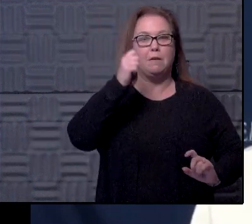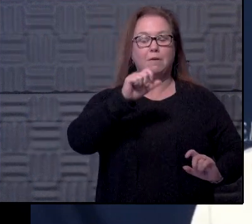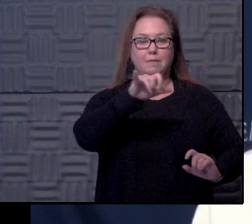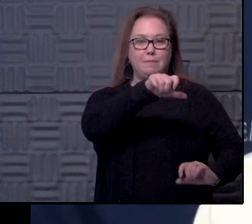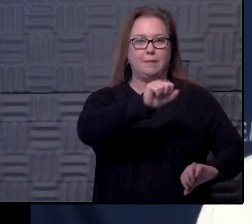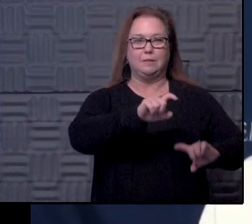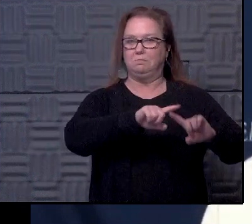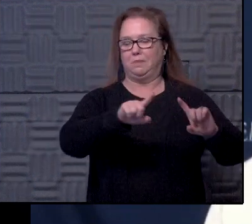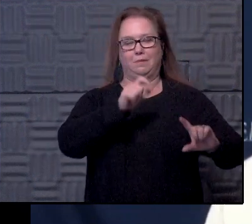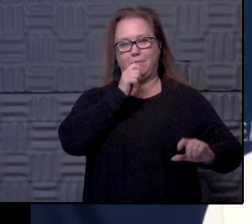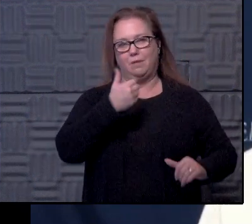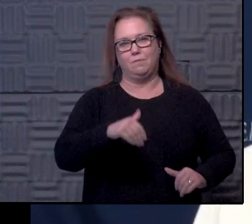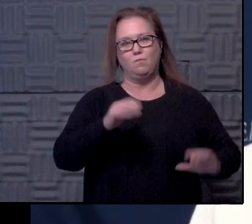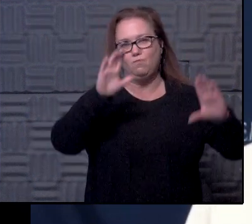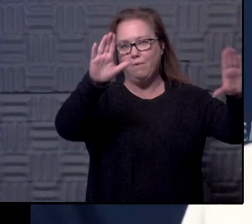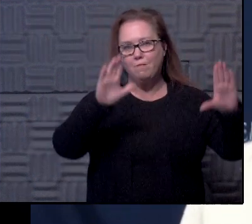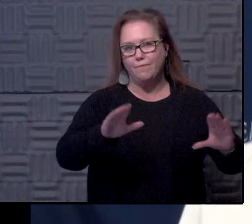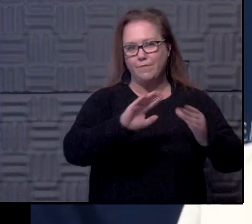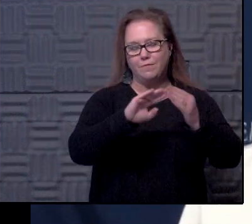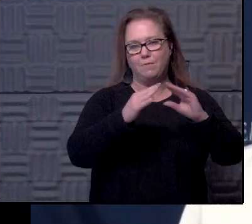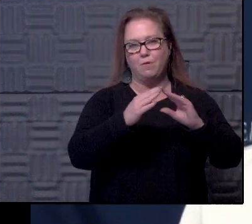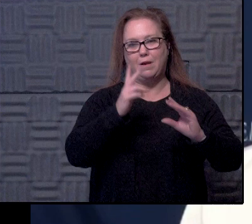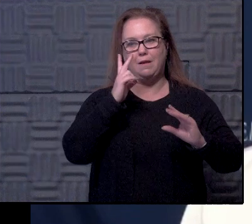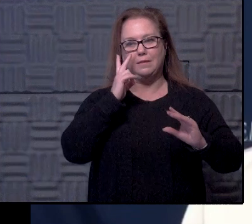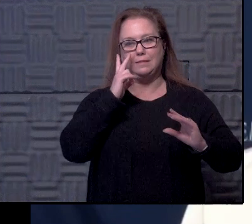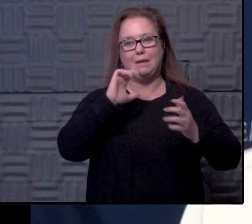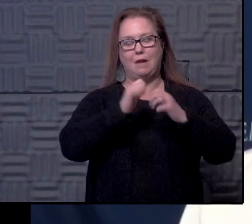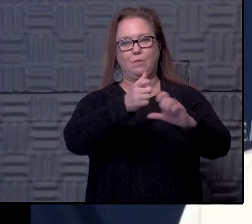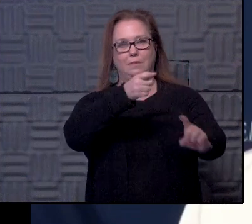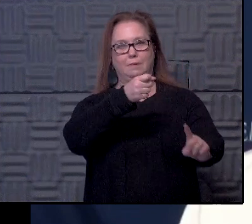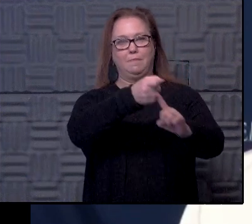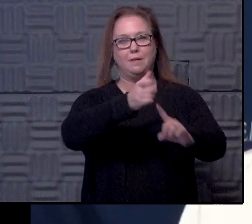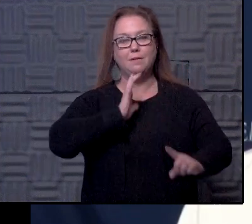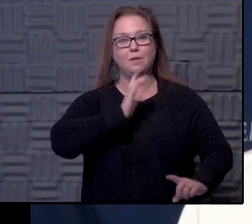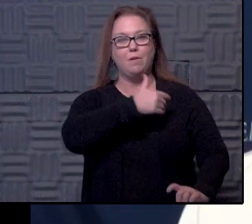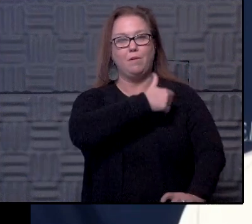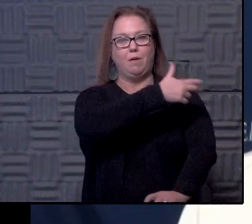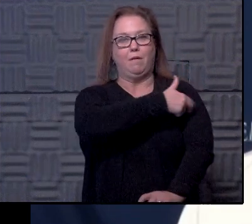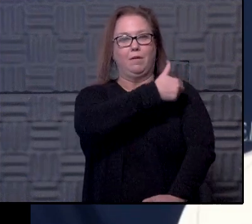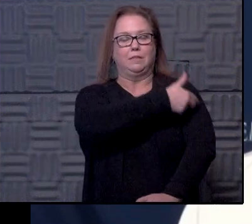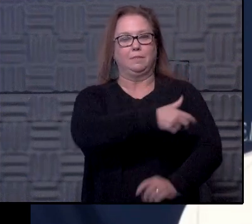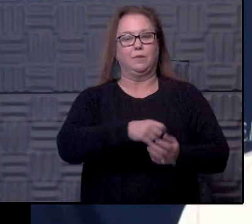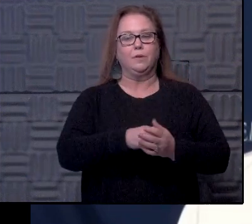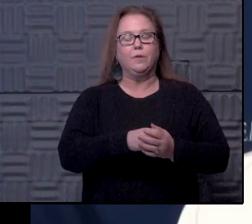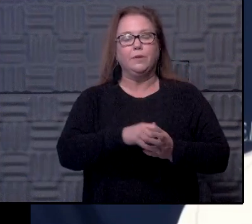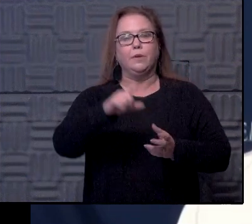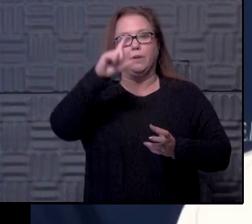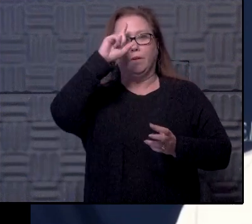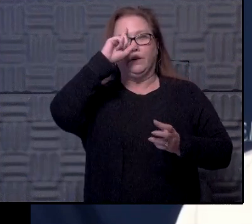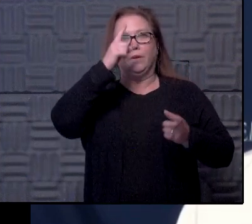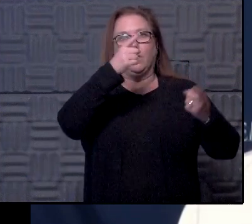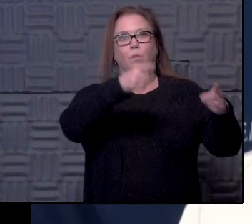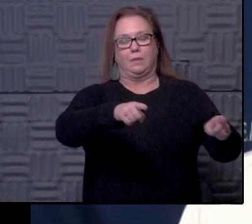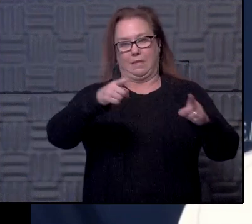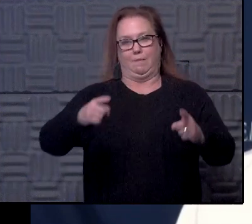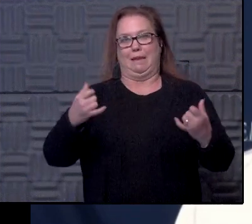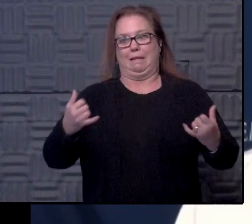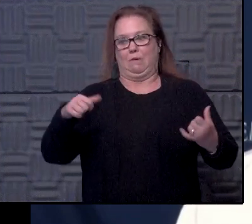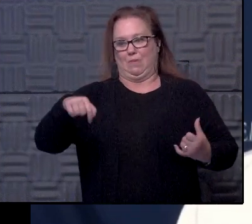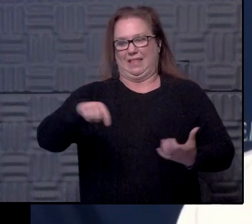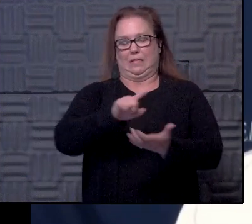we look at the impact on our hospital. And yeah, if you take a second and think about what's happening even right now this